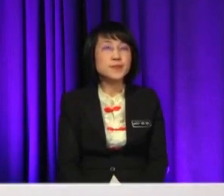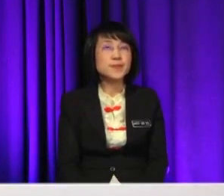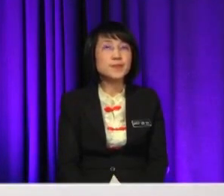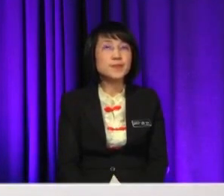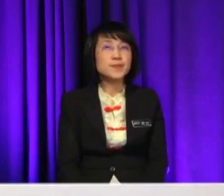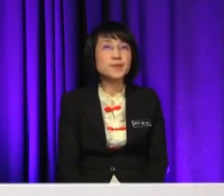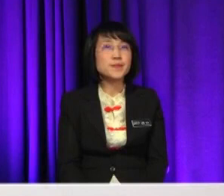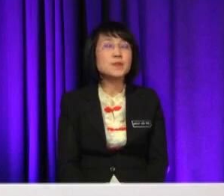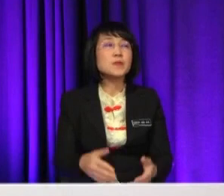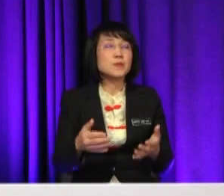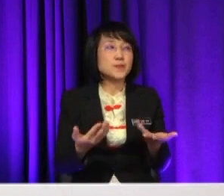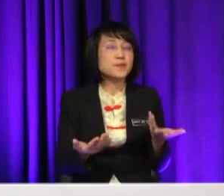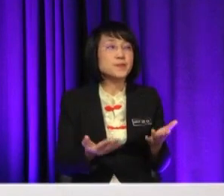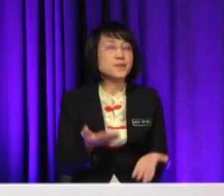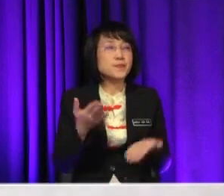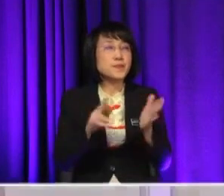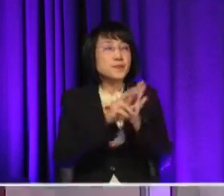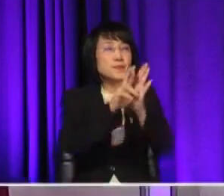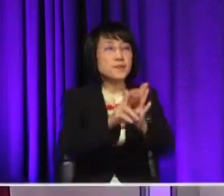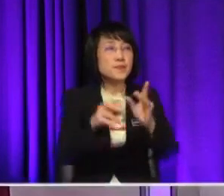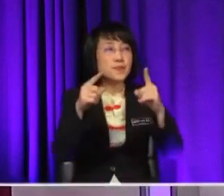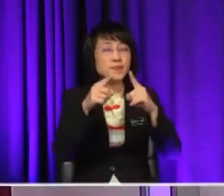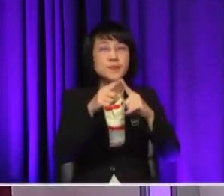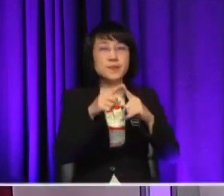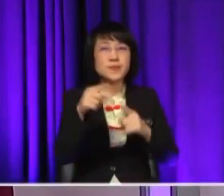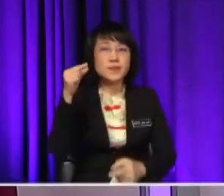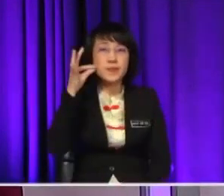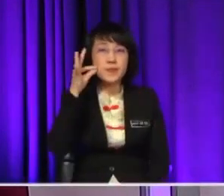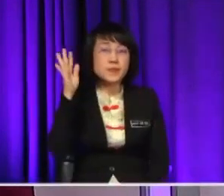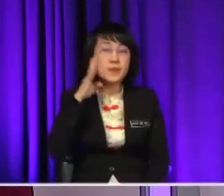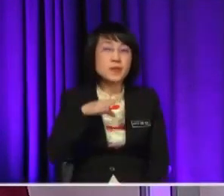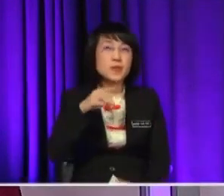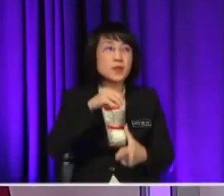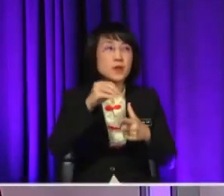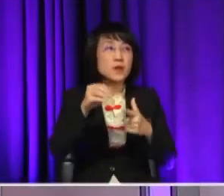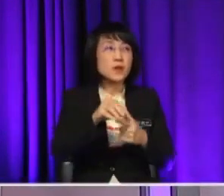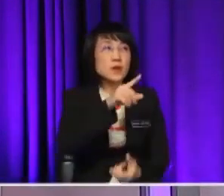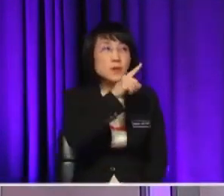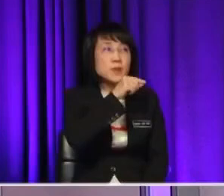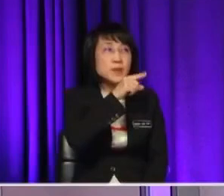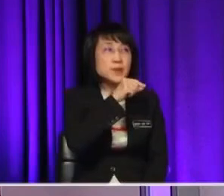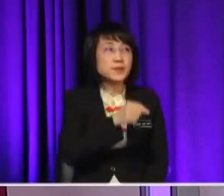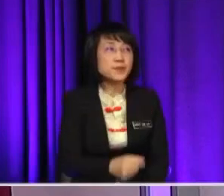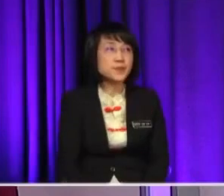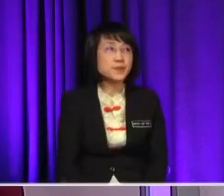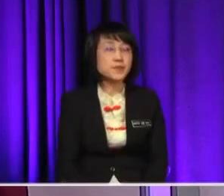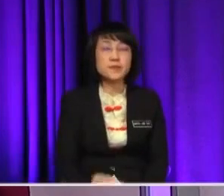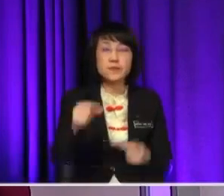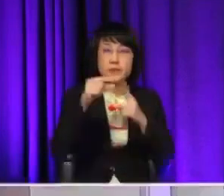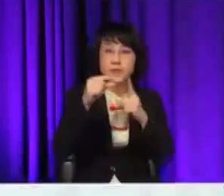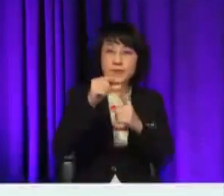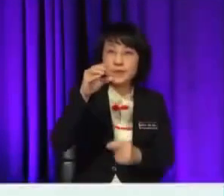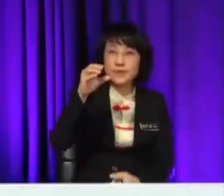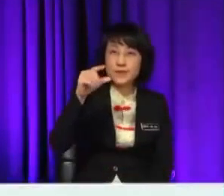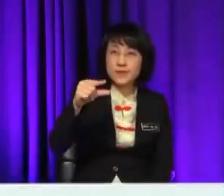a big bird or a beast. So, especially when it comes to growls, right? So let's look at that and